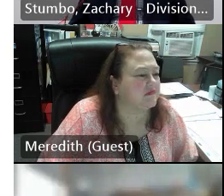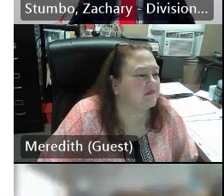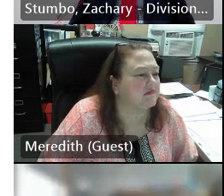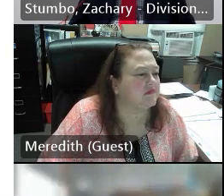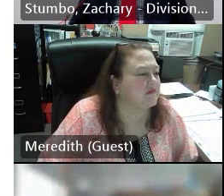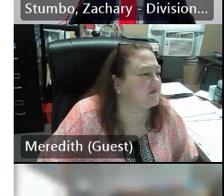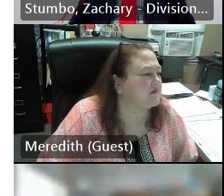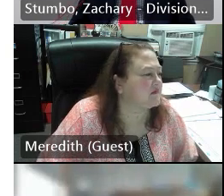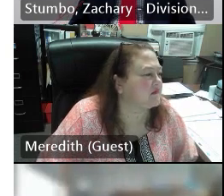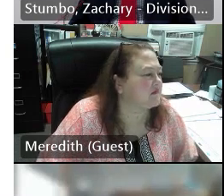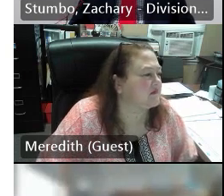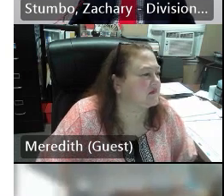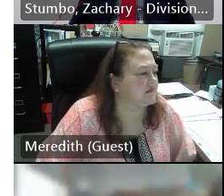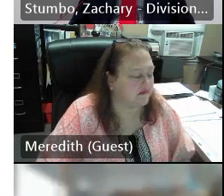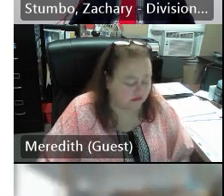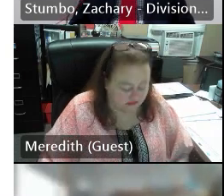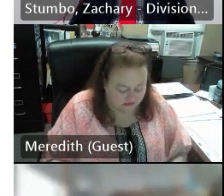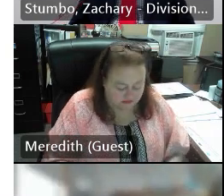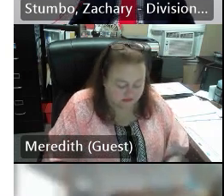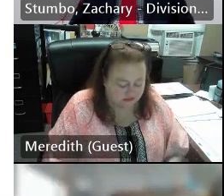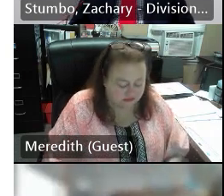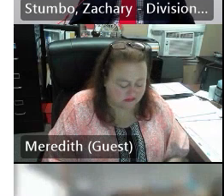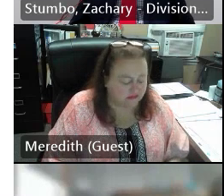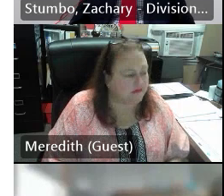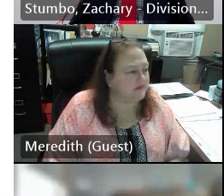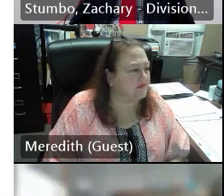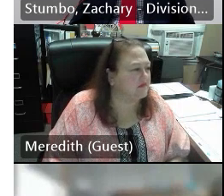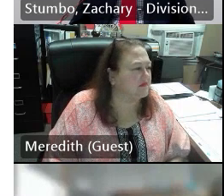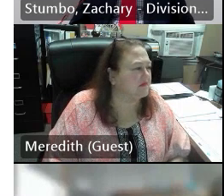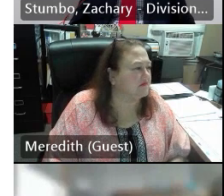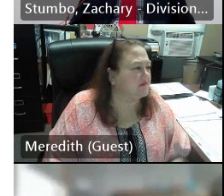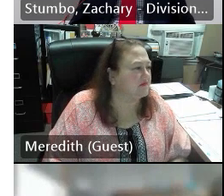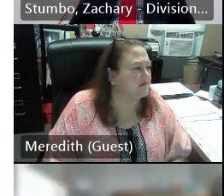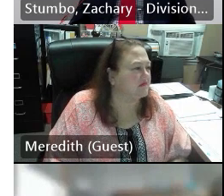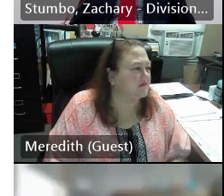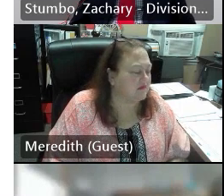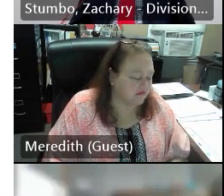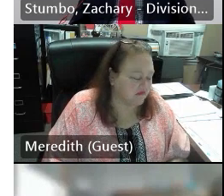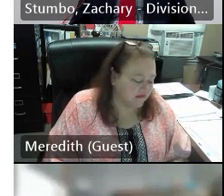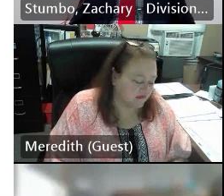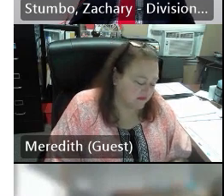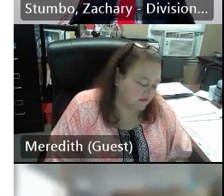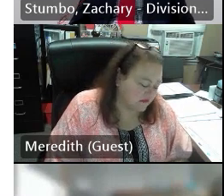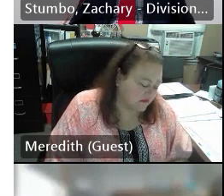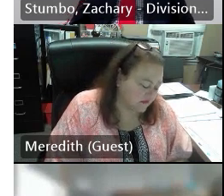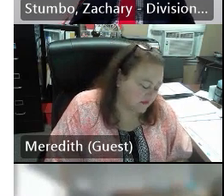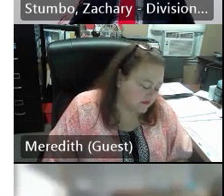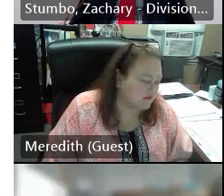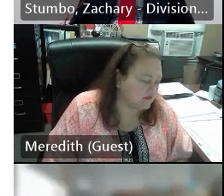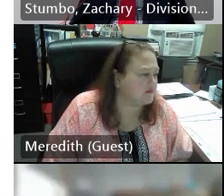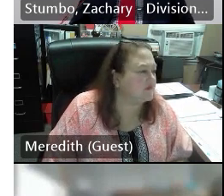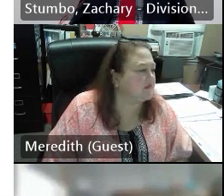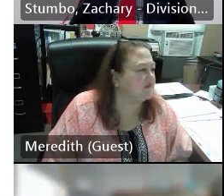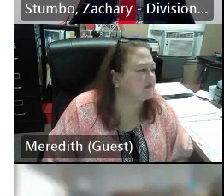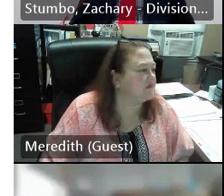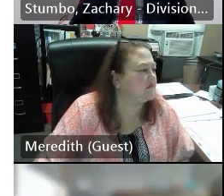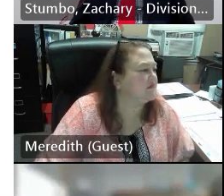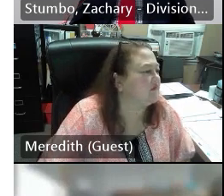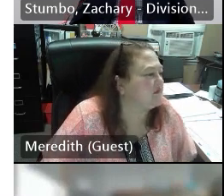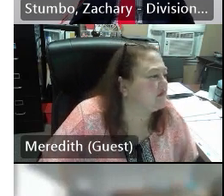very active education foundation, as a liaison, it never occurred to me to partner with them. And so they